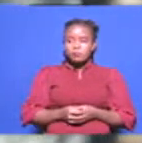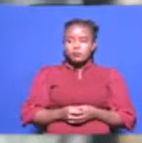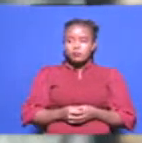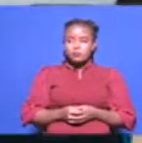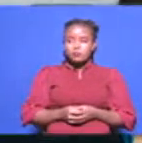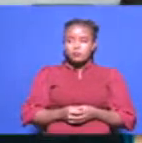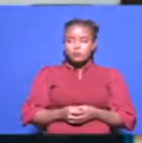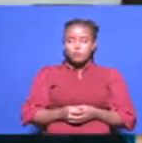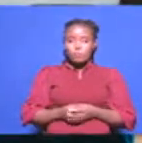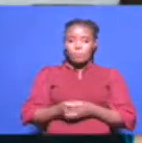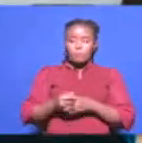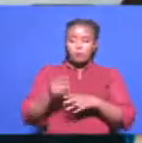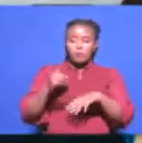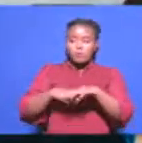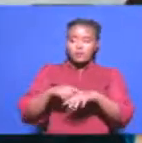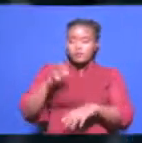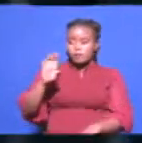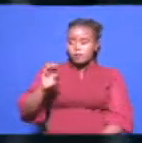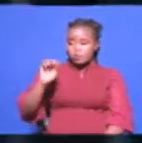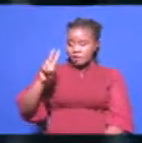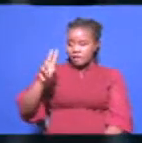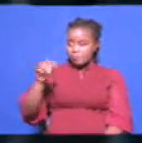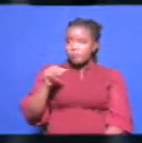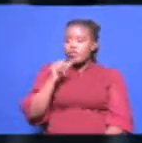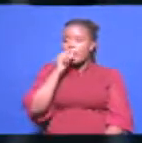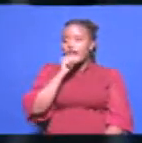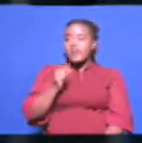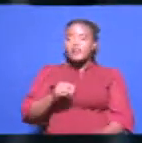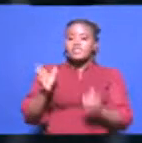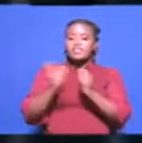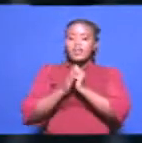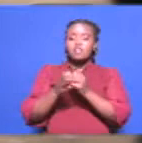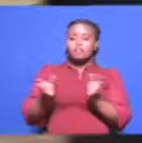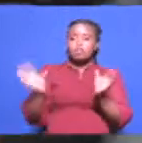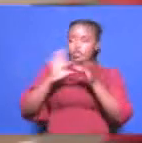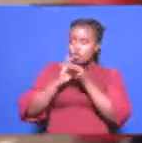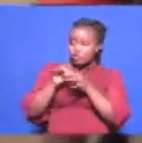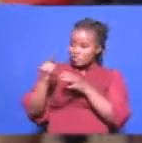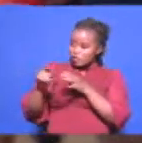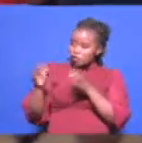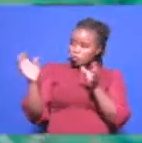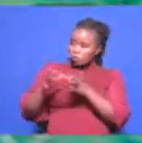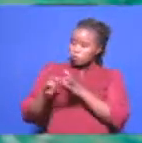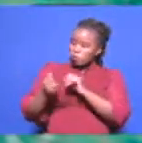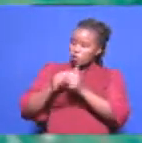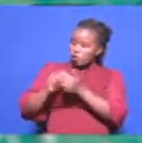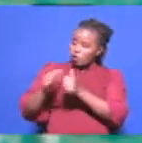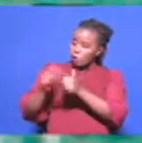When Eva, aged 9, and her friends enter Superstars dance competition,